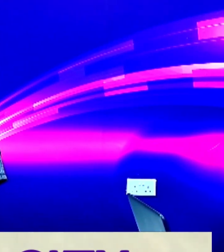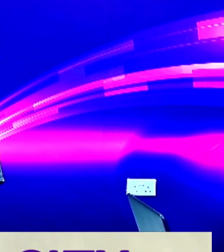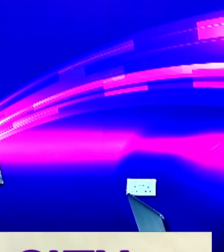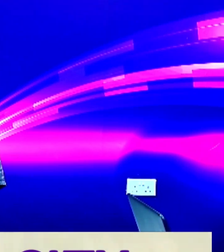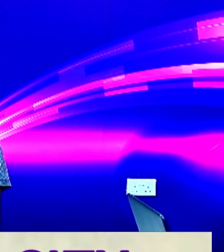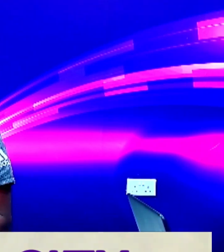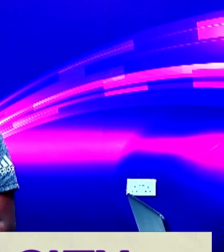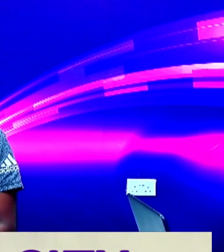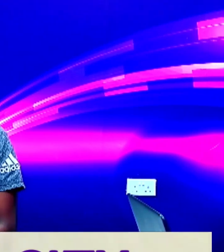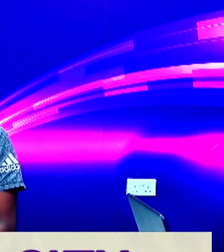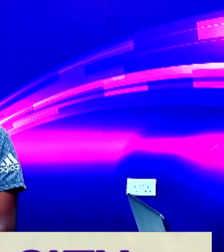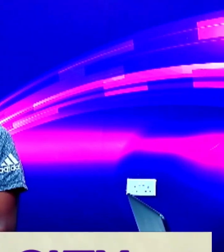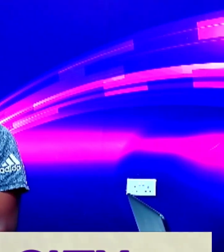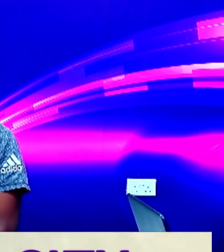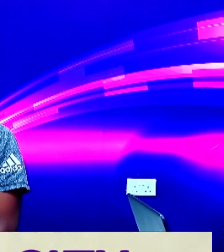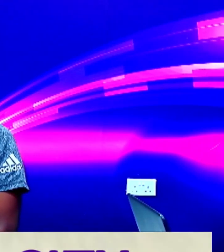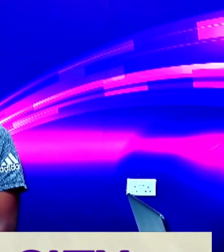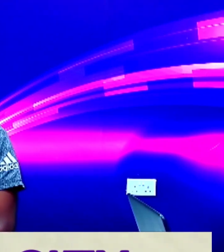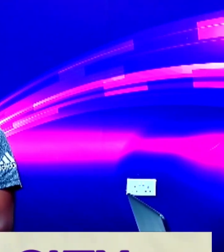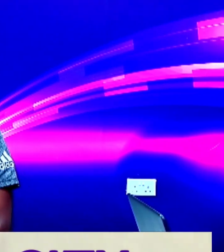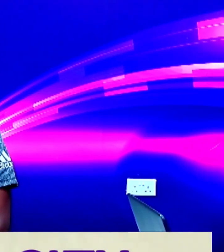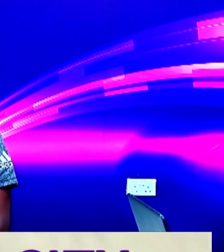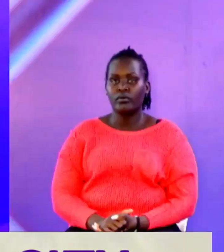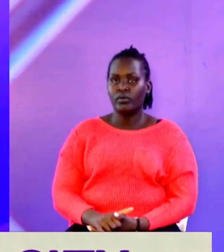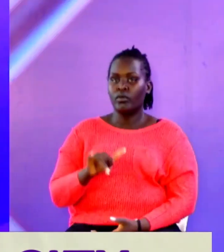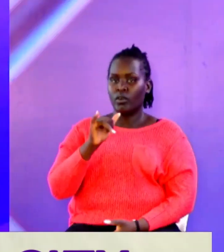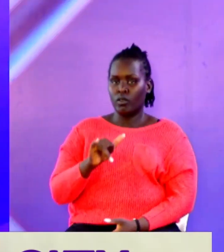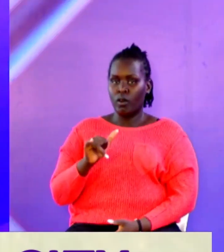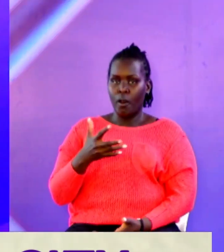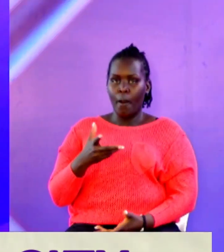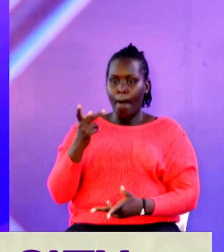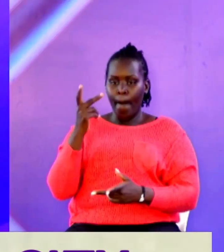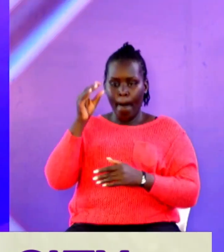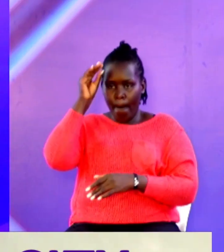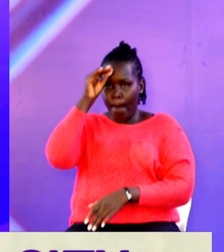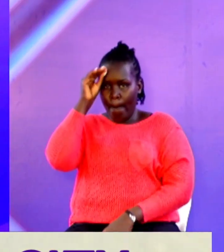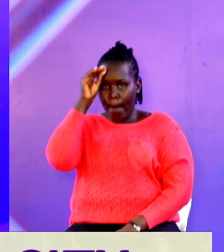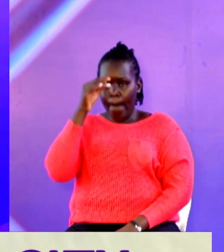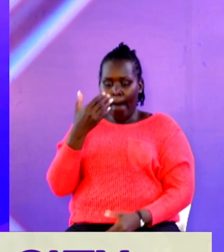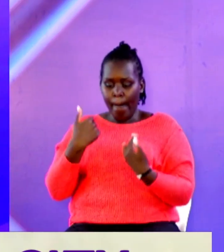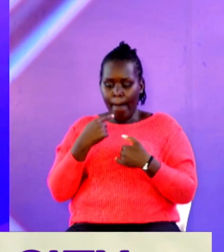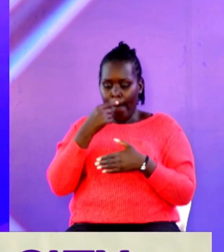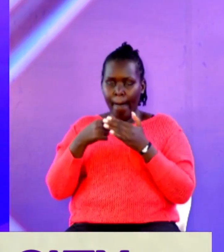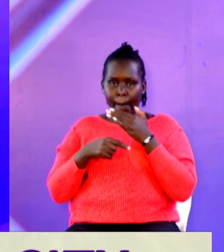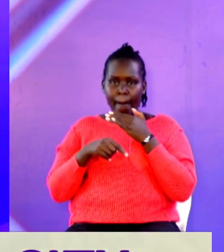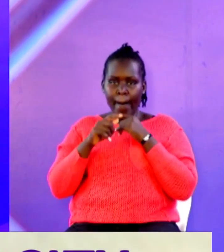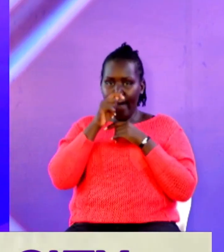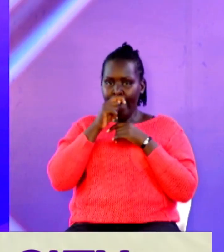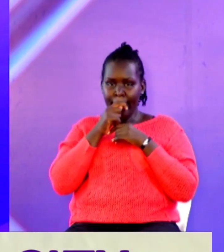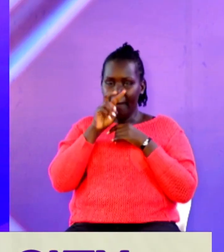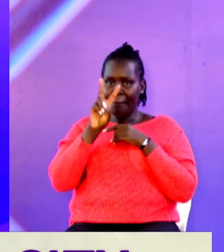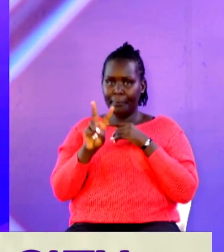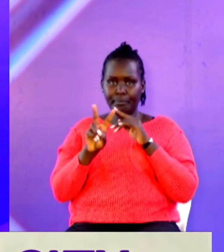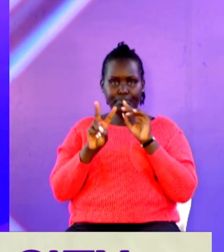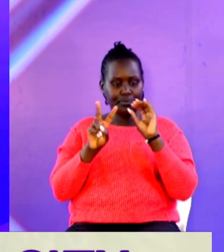Burkina Faso 0. So that is my prediction. That's your prediction. I say Tanzania will win